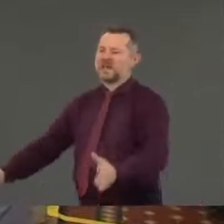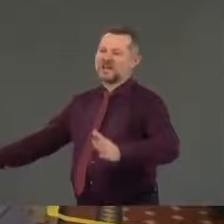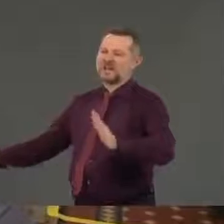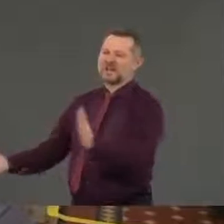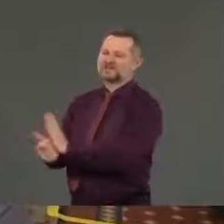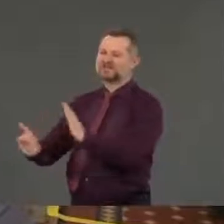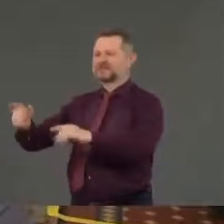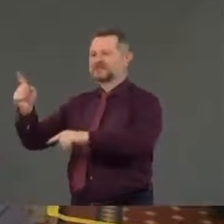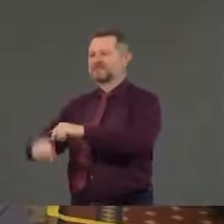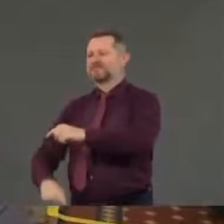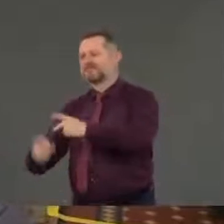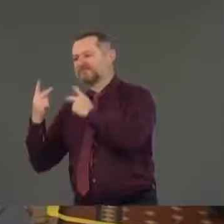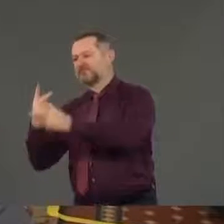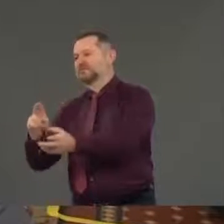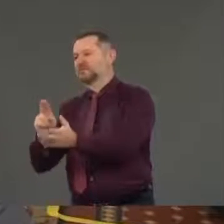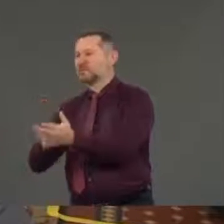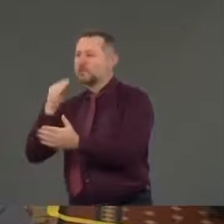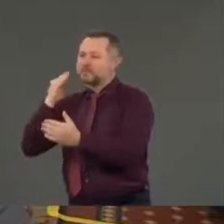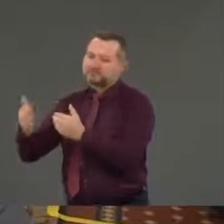conversations that you're having?